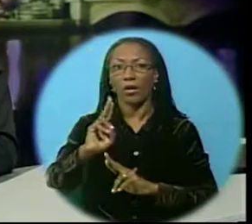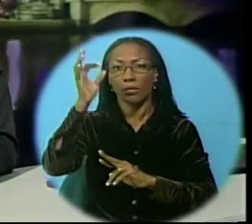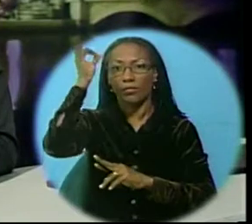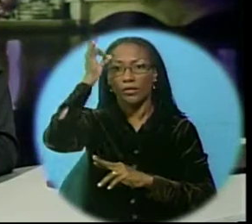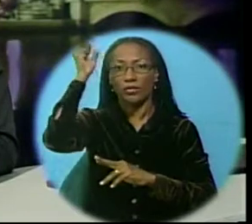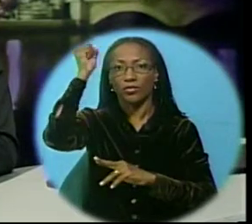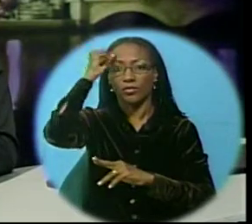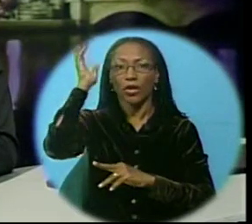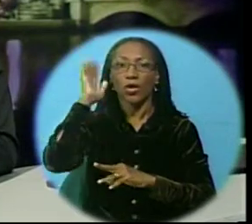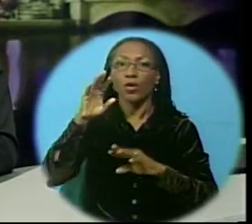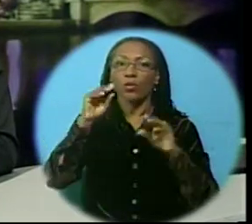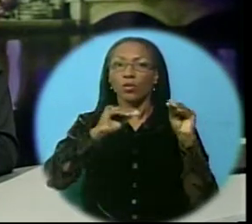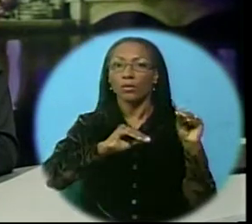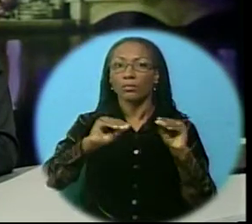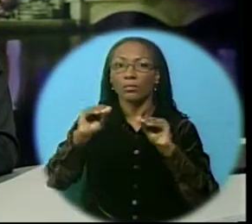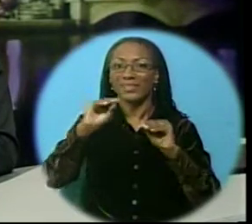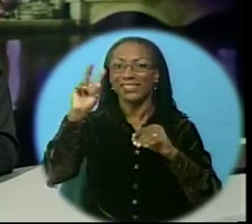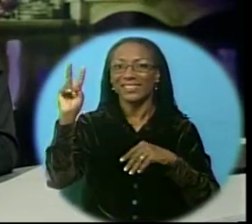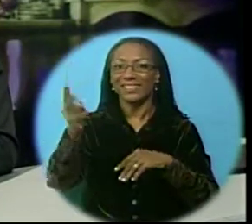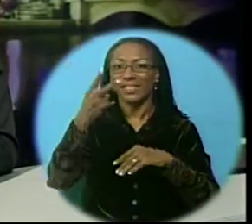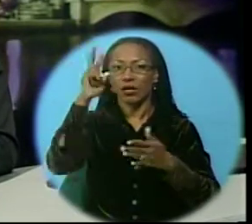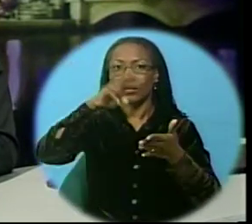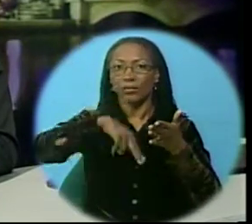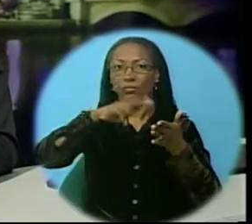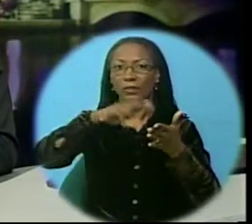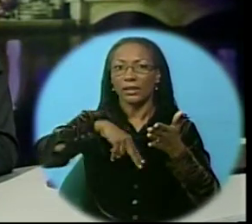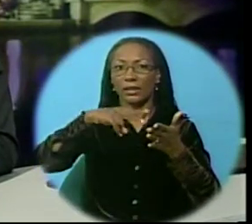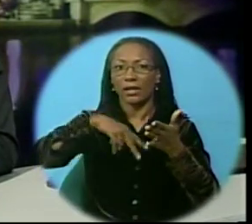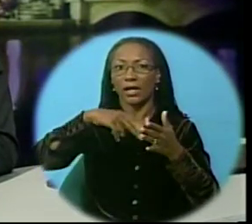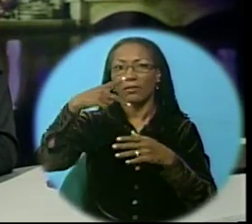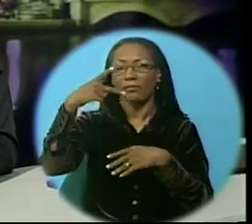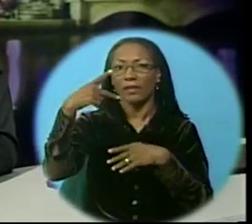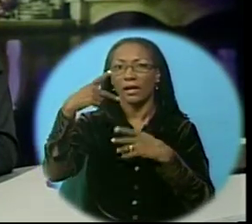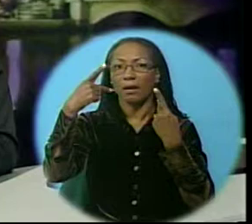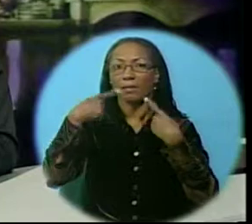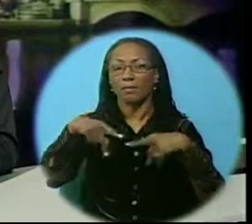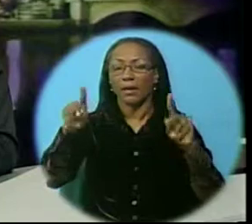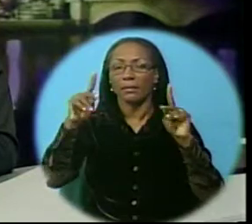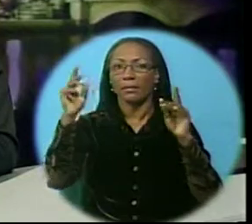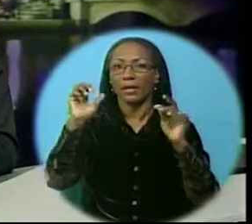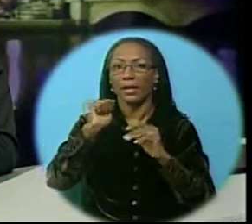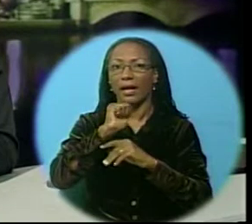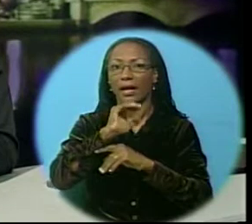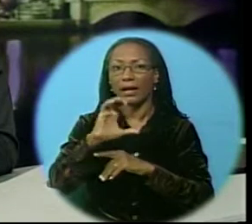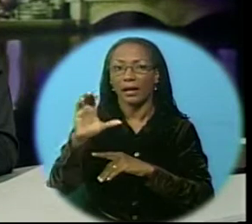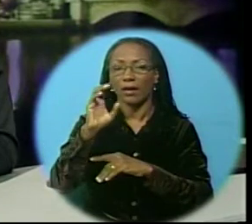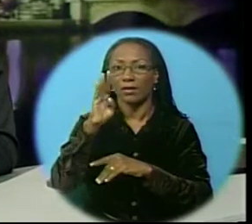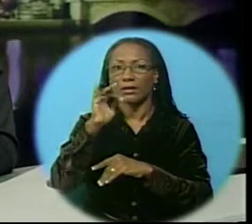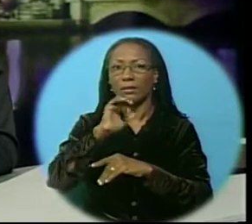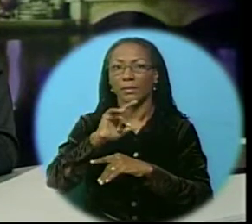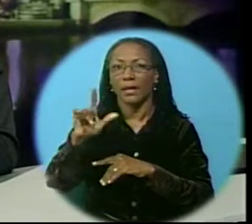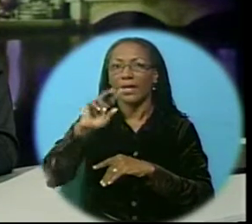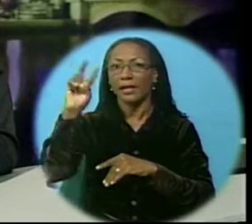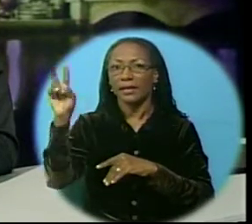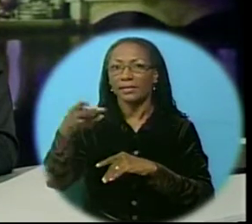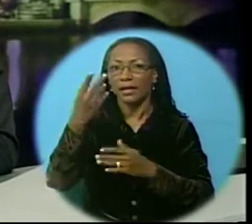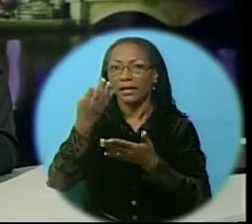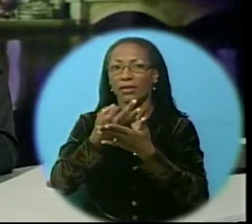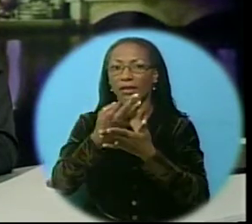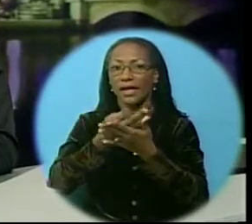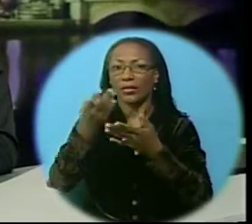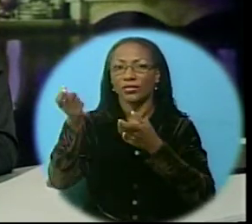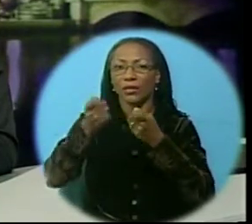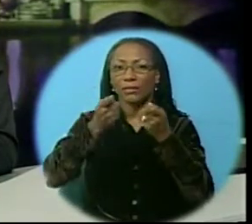move the second reading of the Public Accounts Committee Repeal Bill 2014 and the second reading of the Financial Management and Audit Amendment